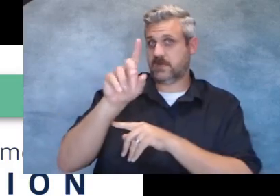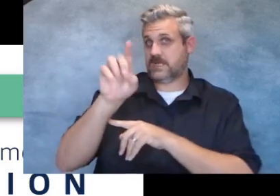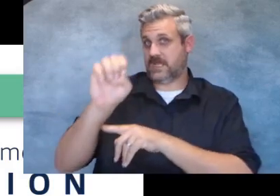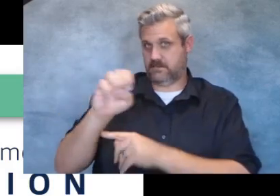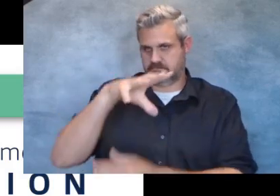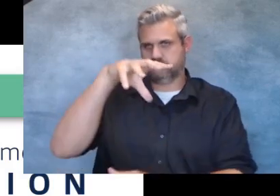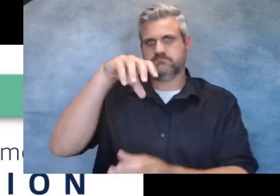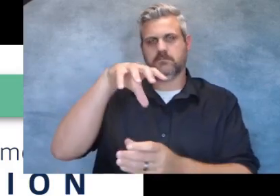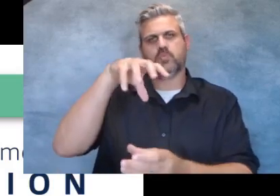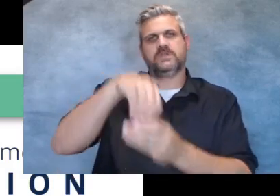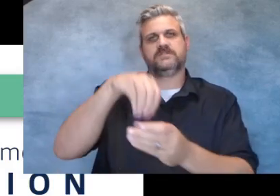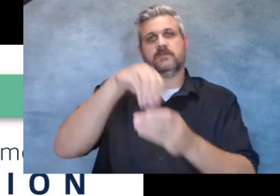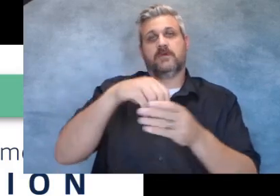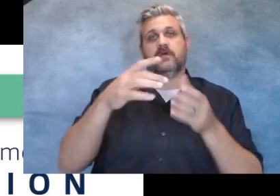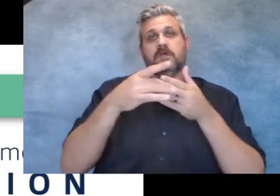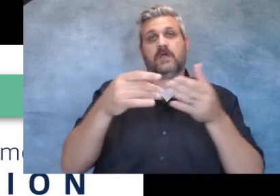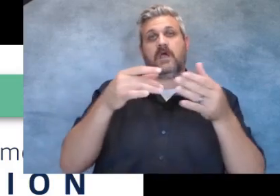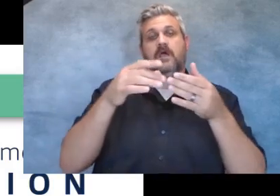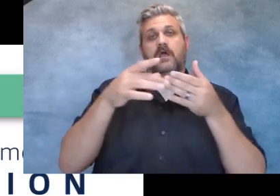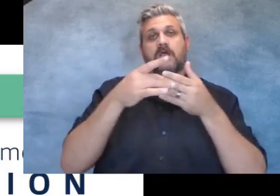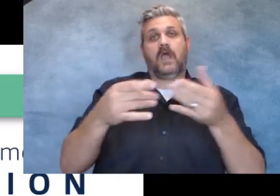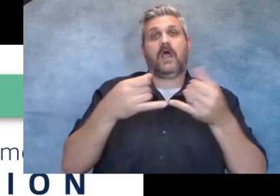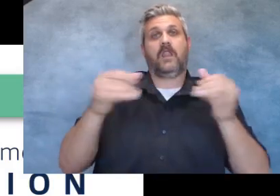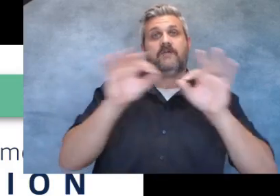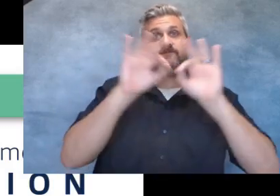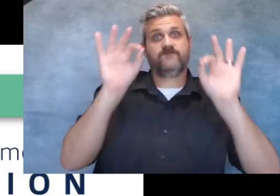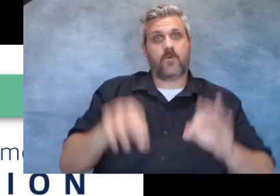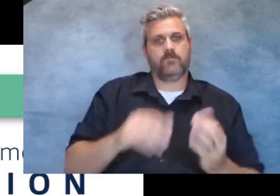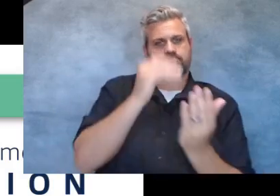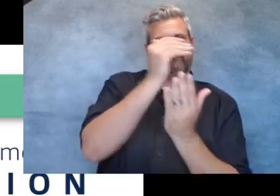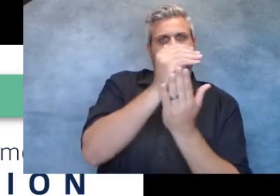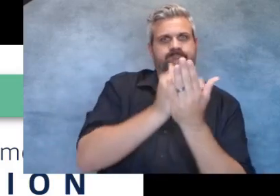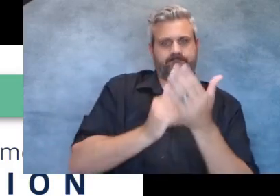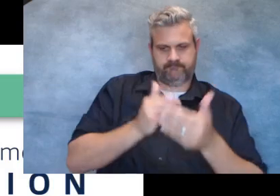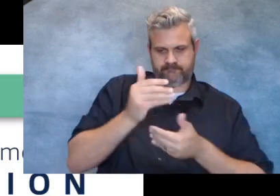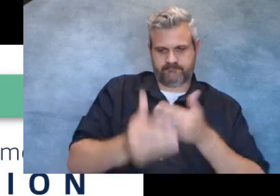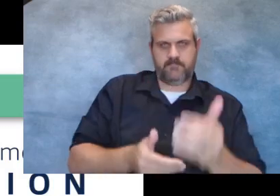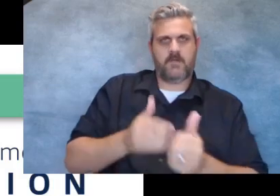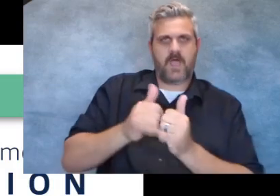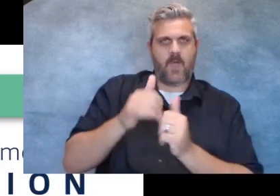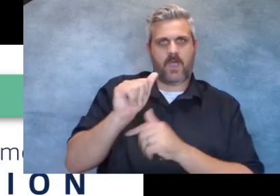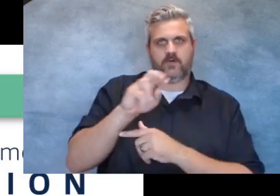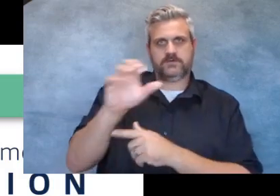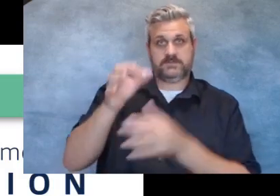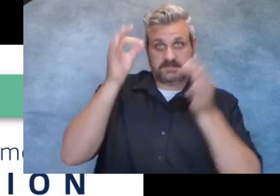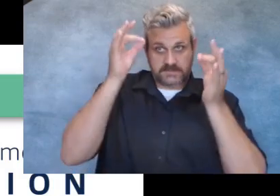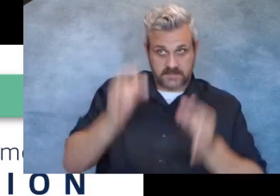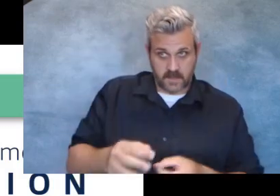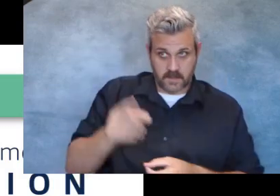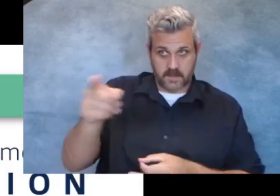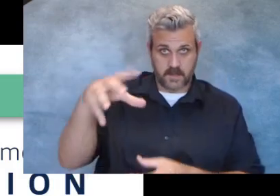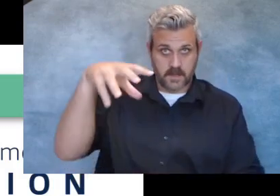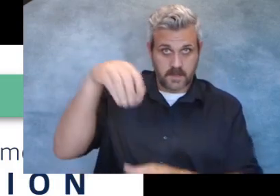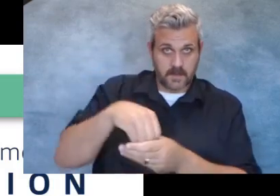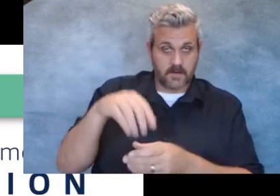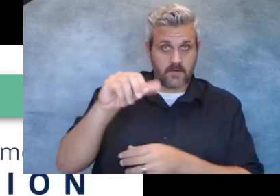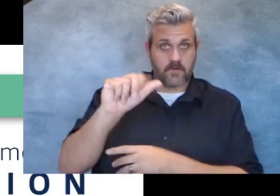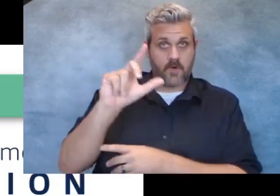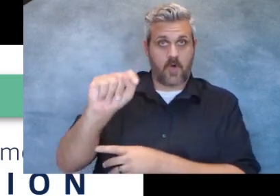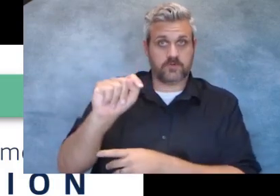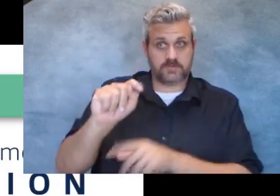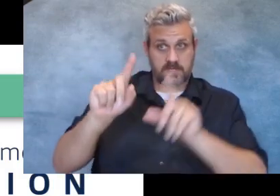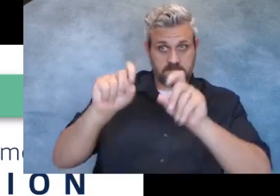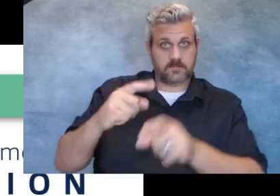KDE's participation guideline form outlines steps that an ARC should take in determining whether participating in the alternate assessment